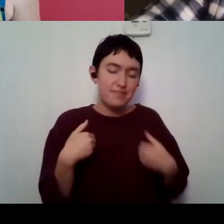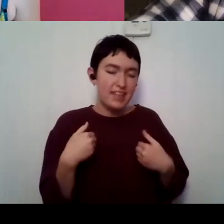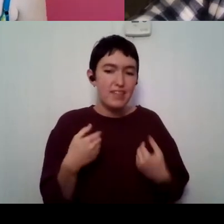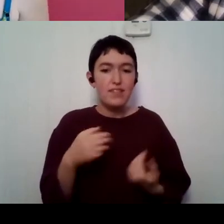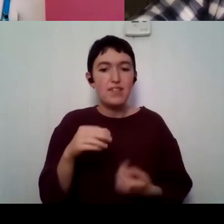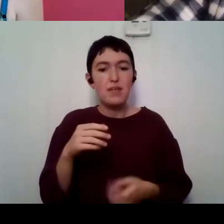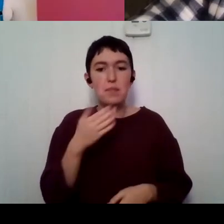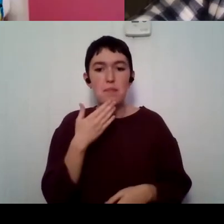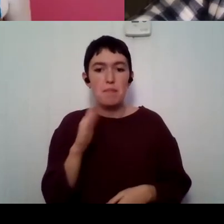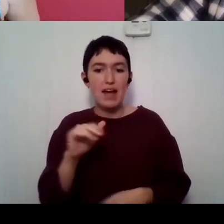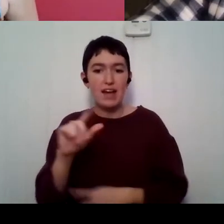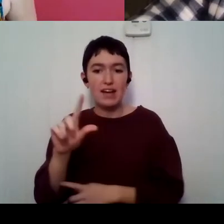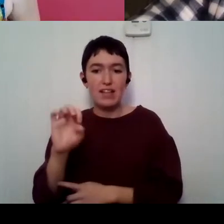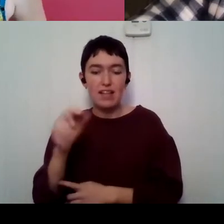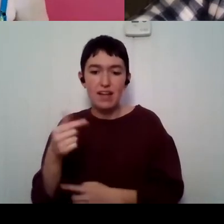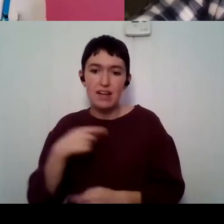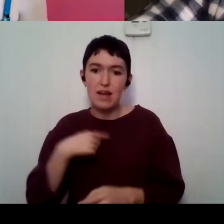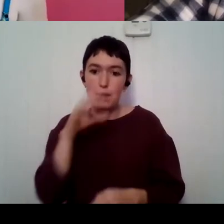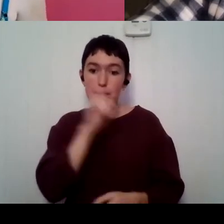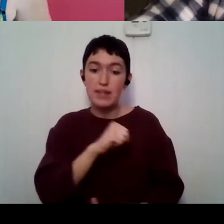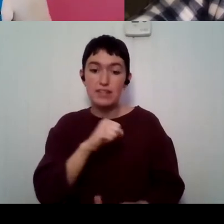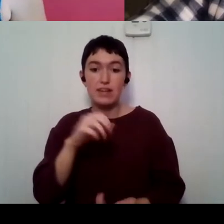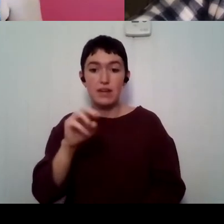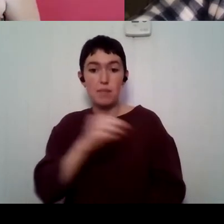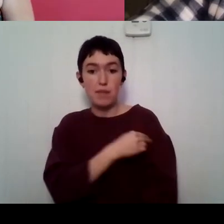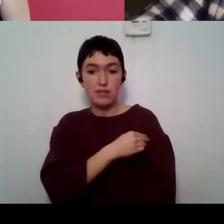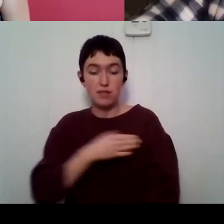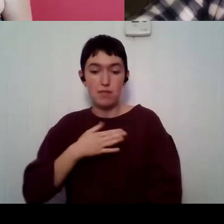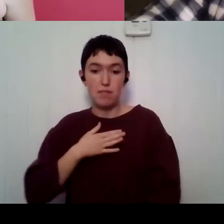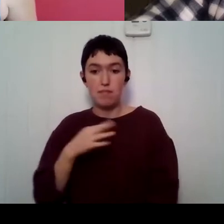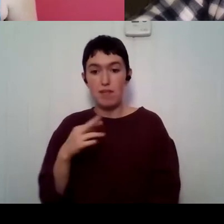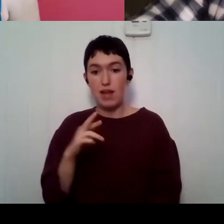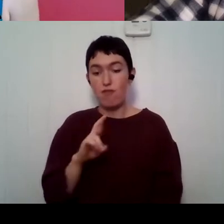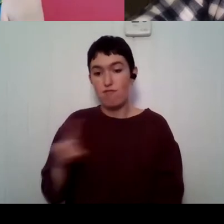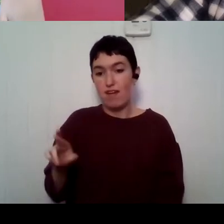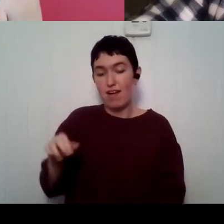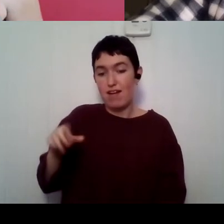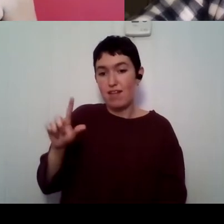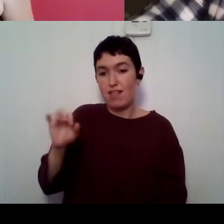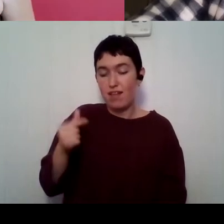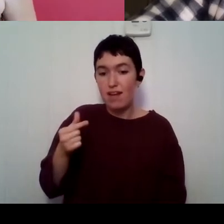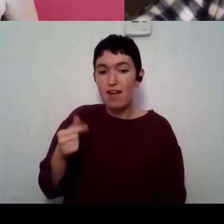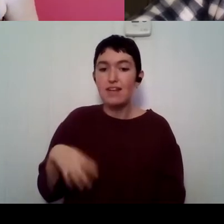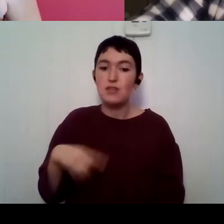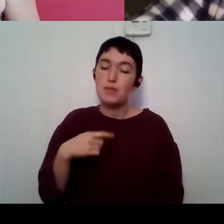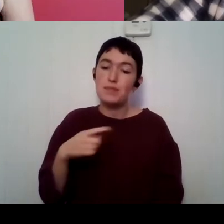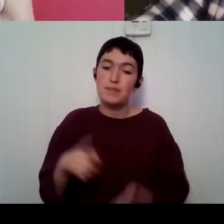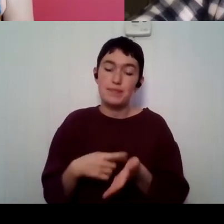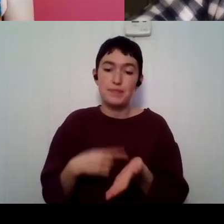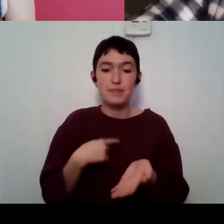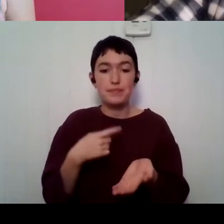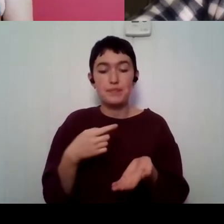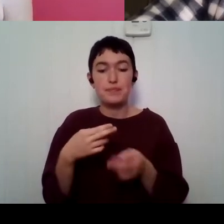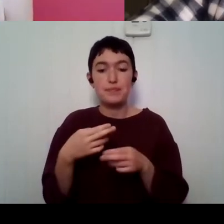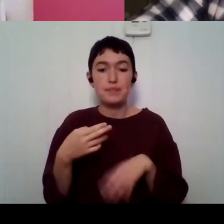because I'm missing a muscle in my lower right leg, which is responsible for balance. So I jokingly call myself the Jack Tripper of primatology, which is very much dating myself. Your